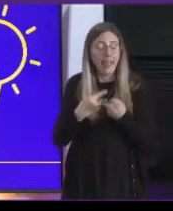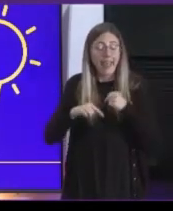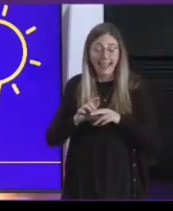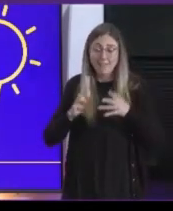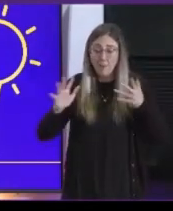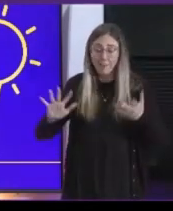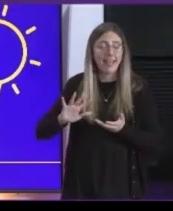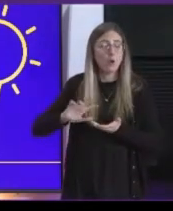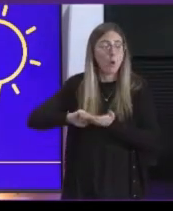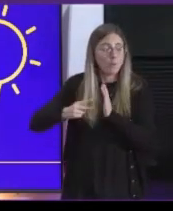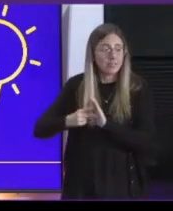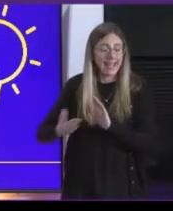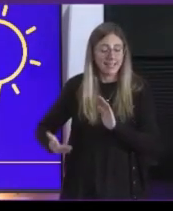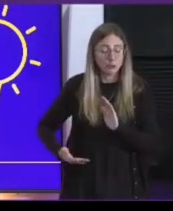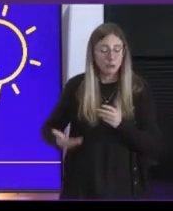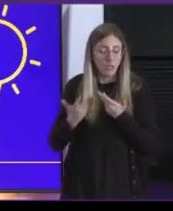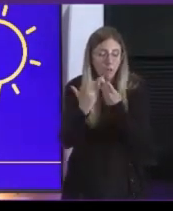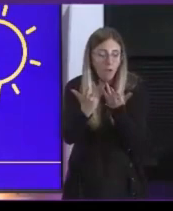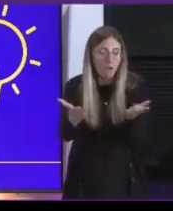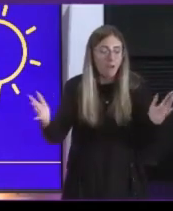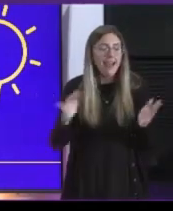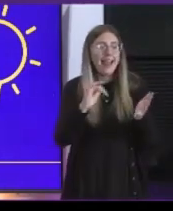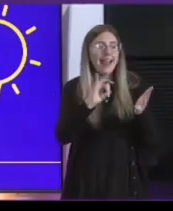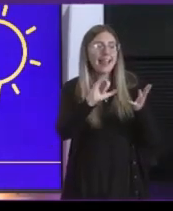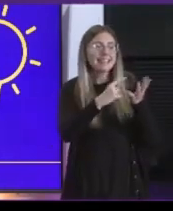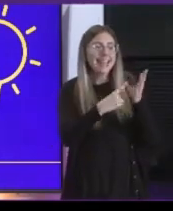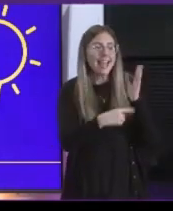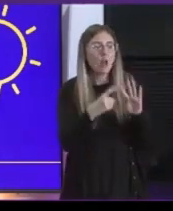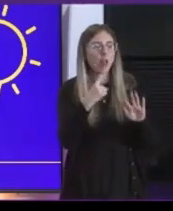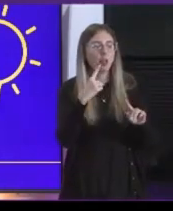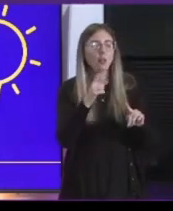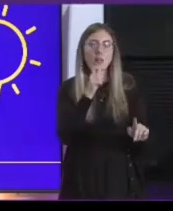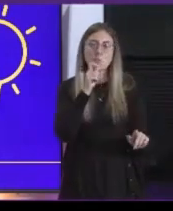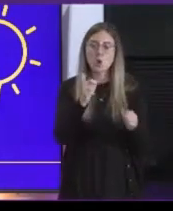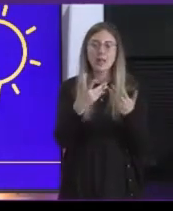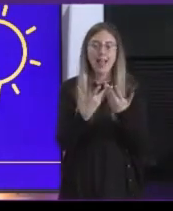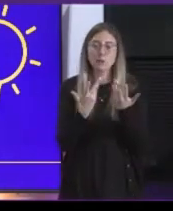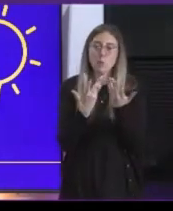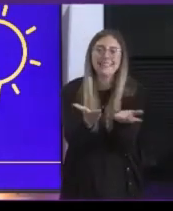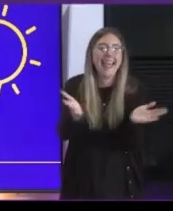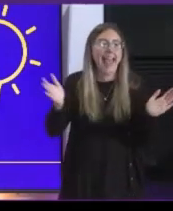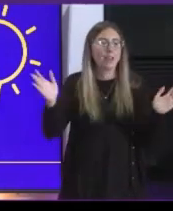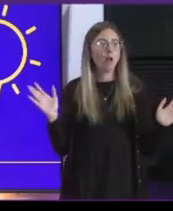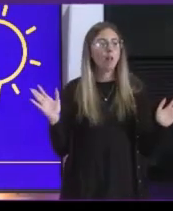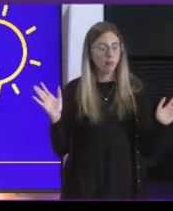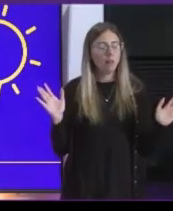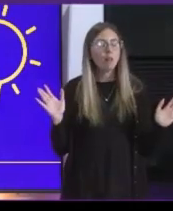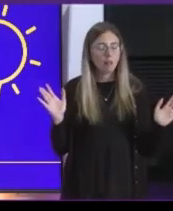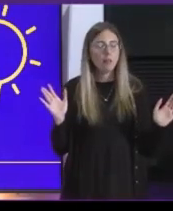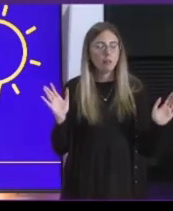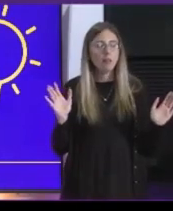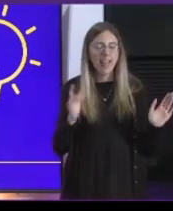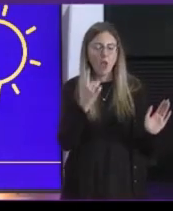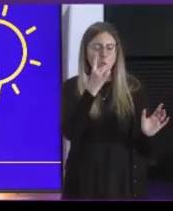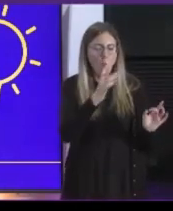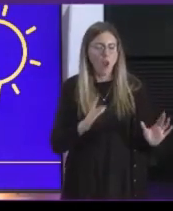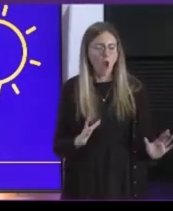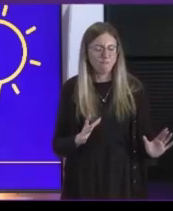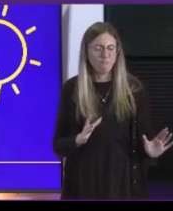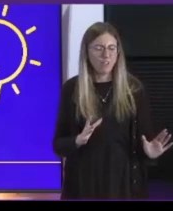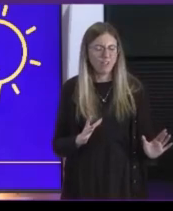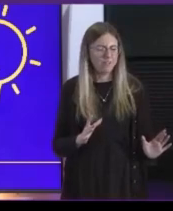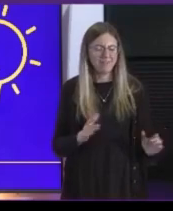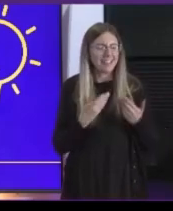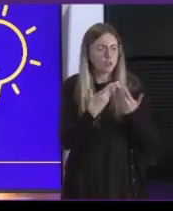large corporations, scale is a word that you hear all the time. How do we scale? By creating things that are one-off, we're certainly